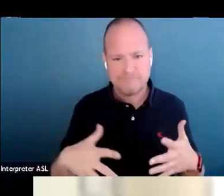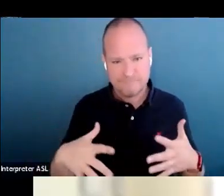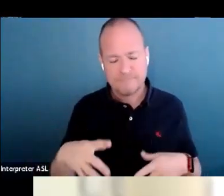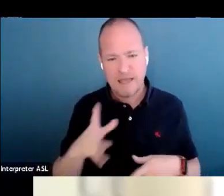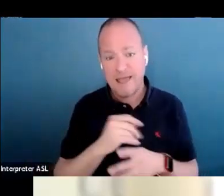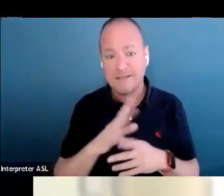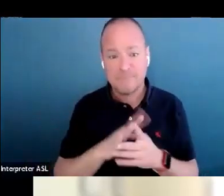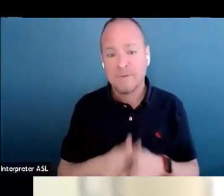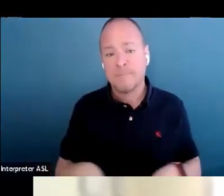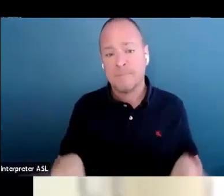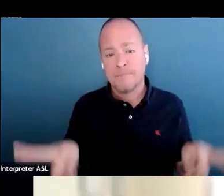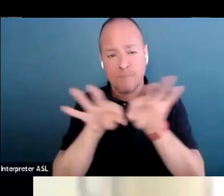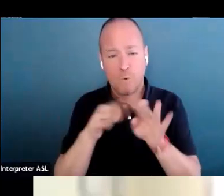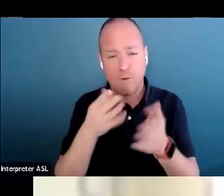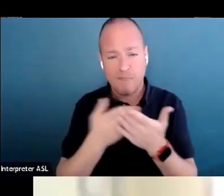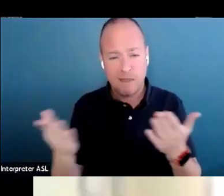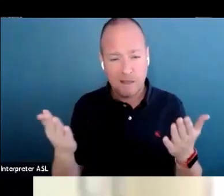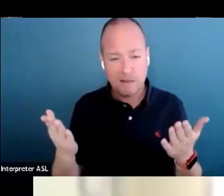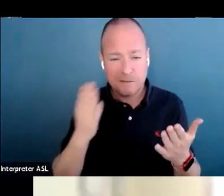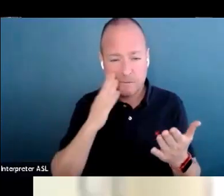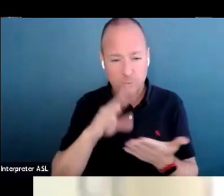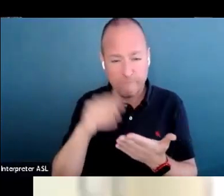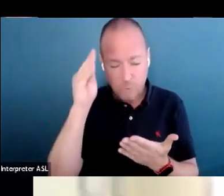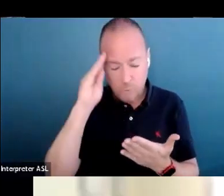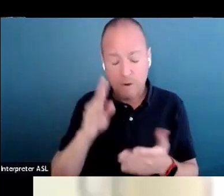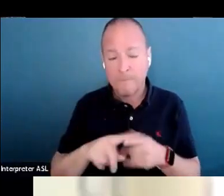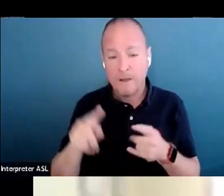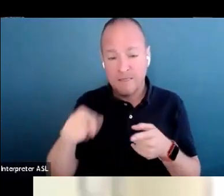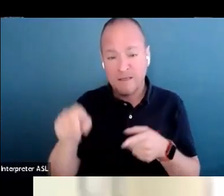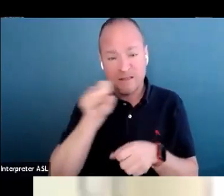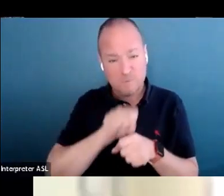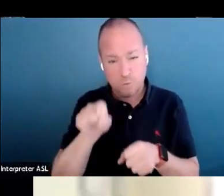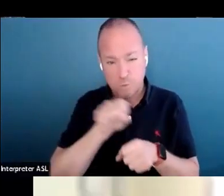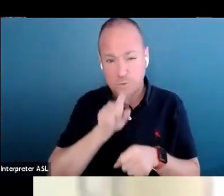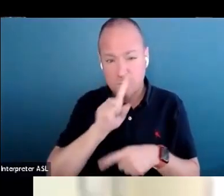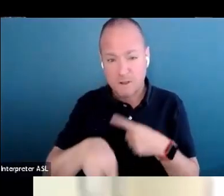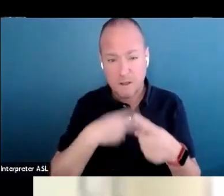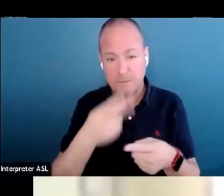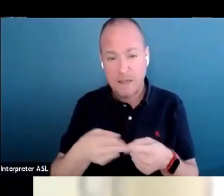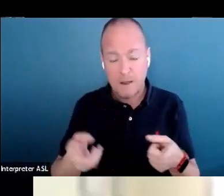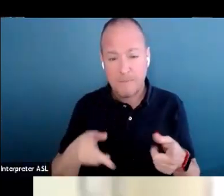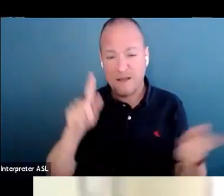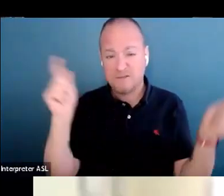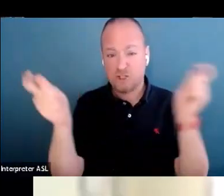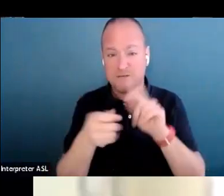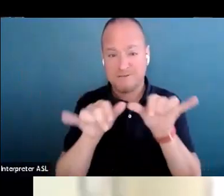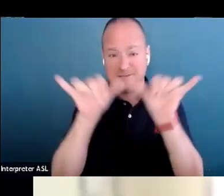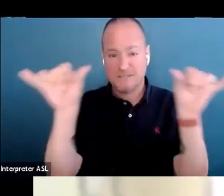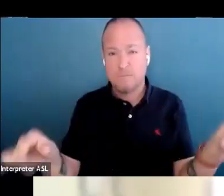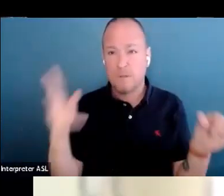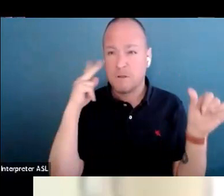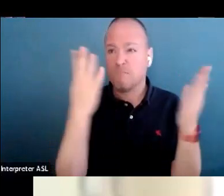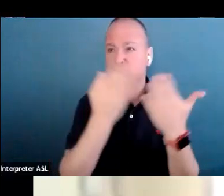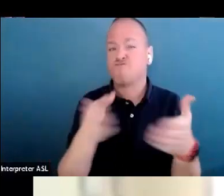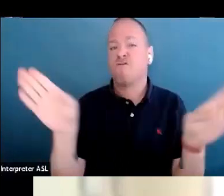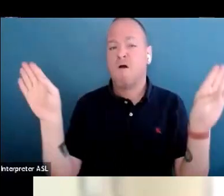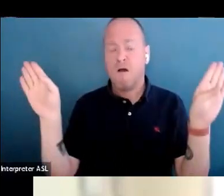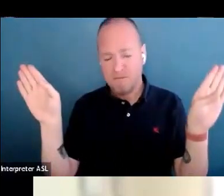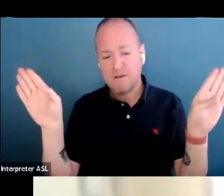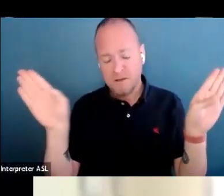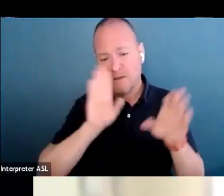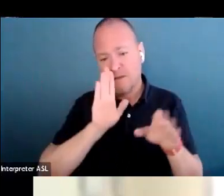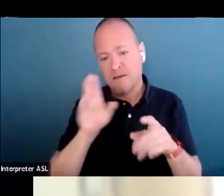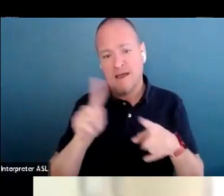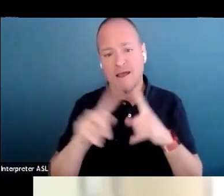key takeaways. This effort is really about sort of systemic change, looking very broadly at